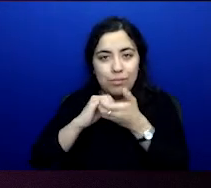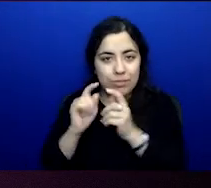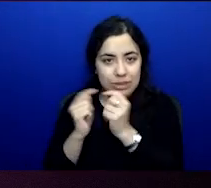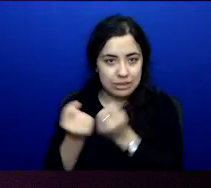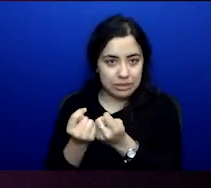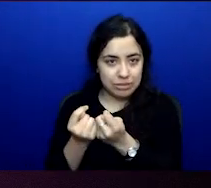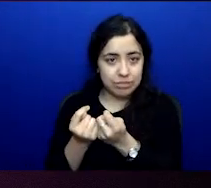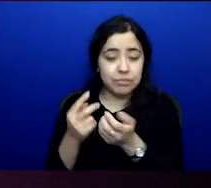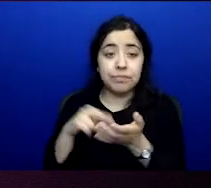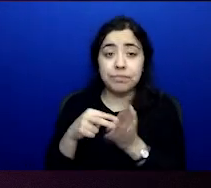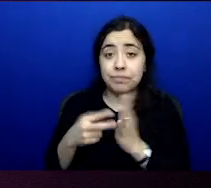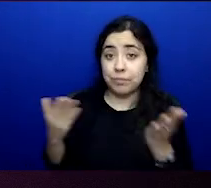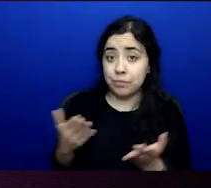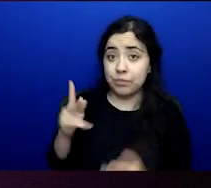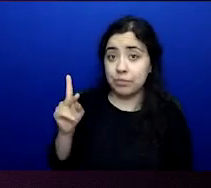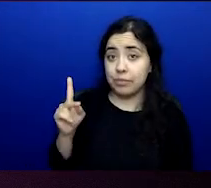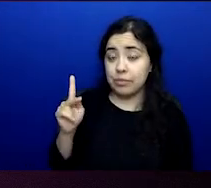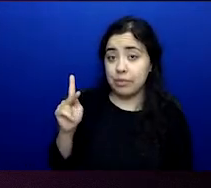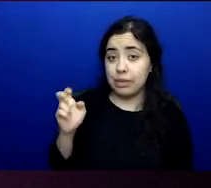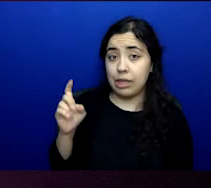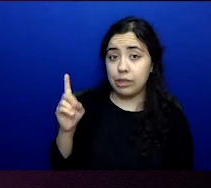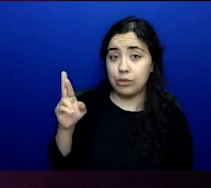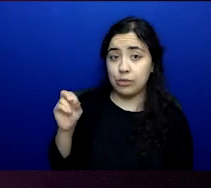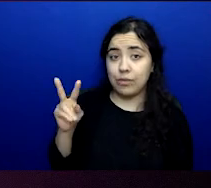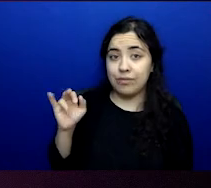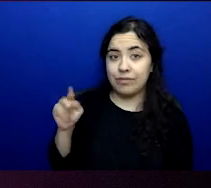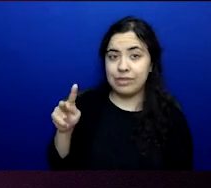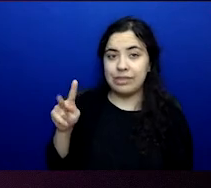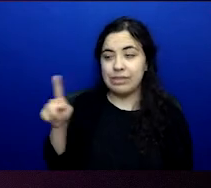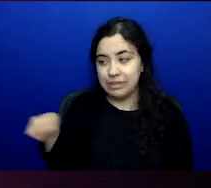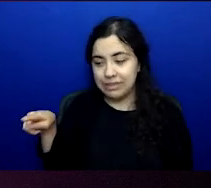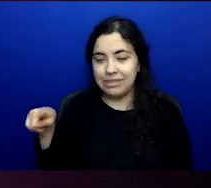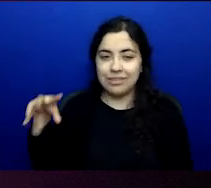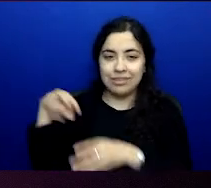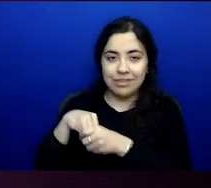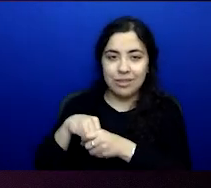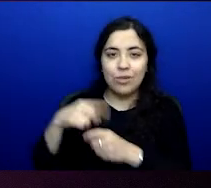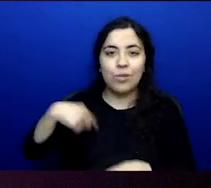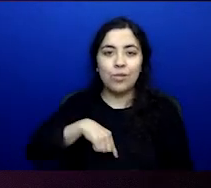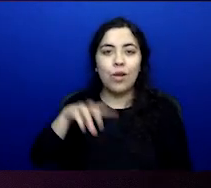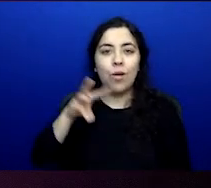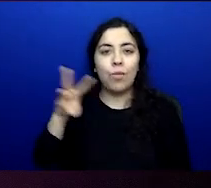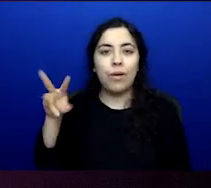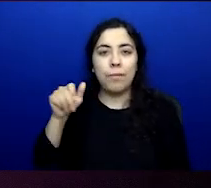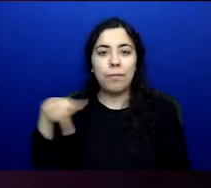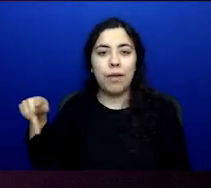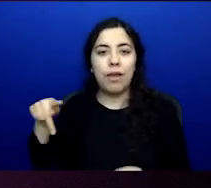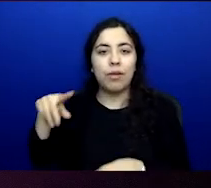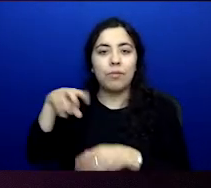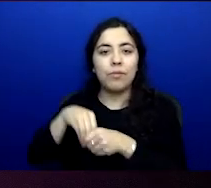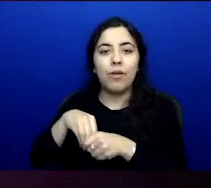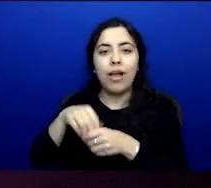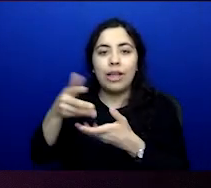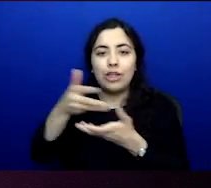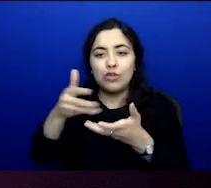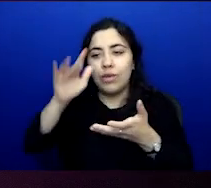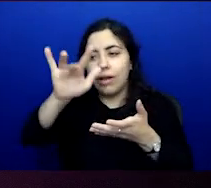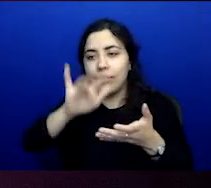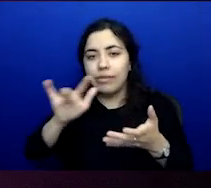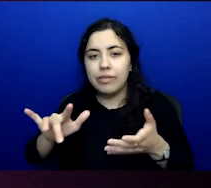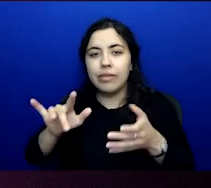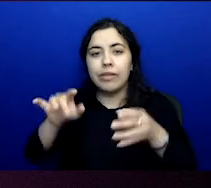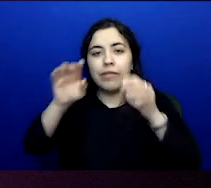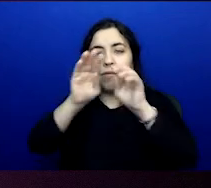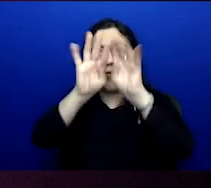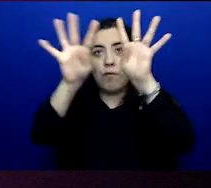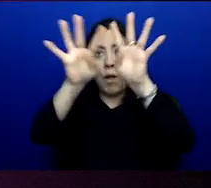this is where Kedro-viz comes in. So we are a web app that provides an interactive flowchart of the latest pipeline that the user